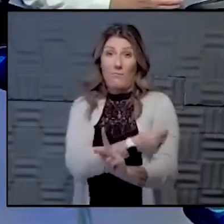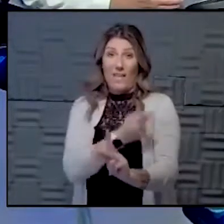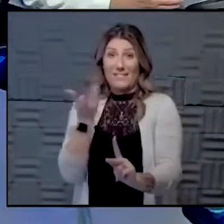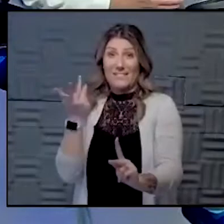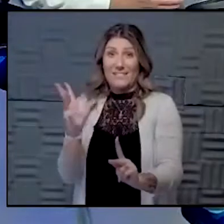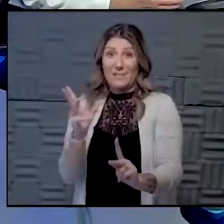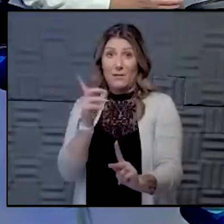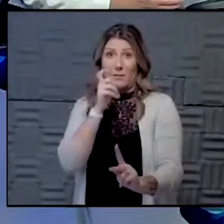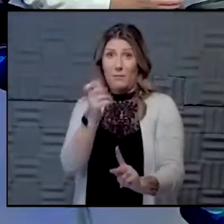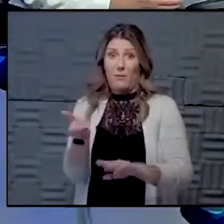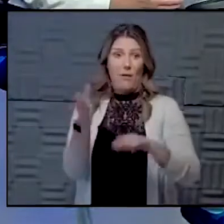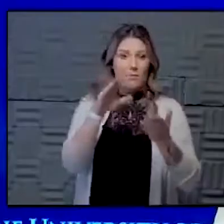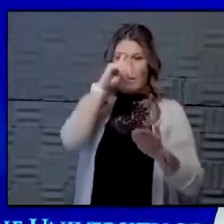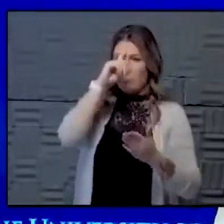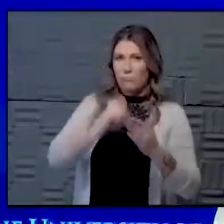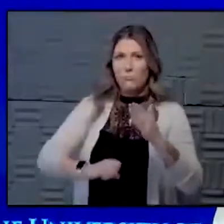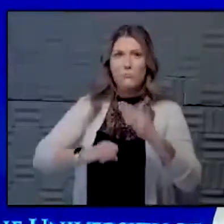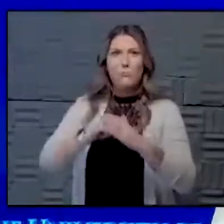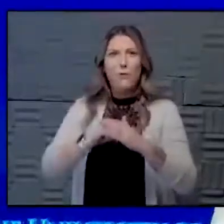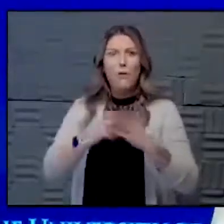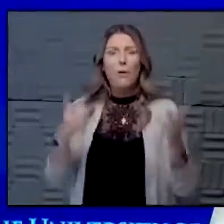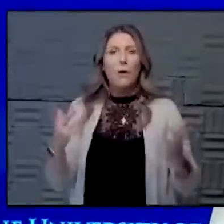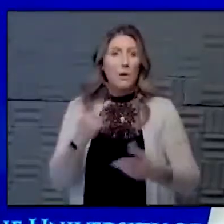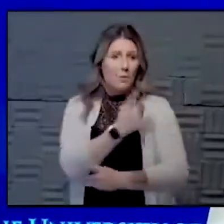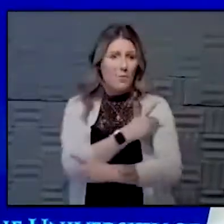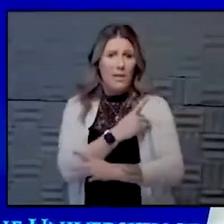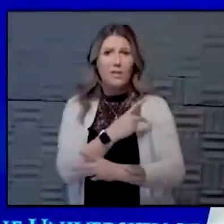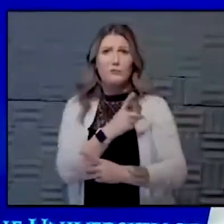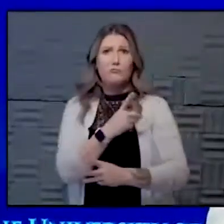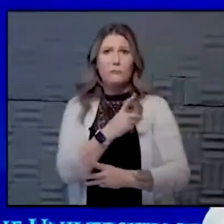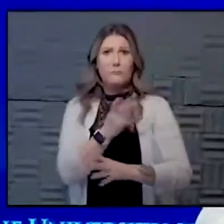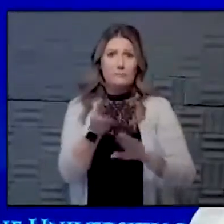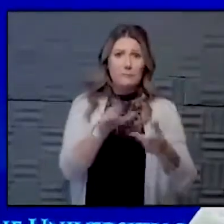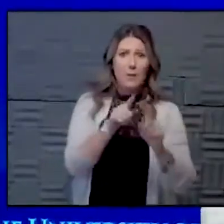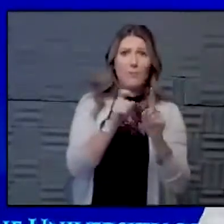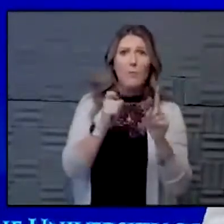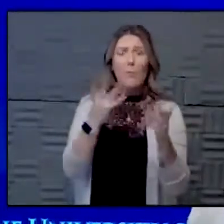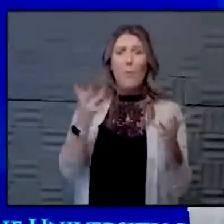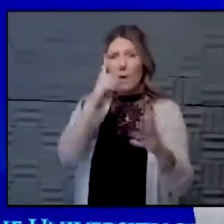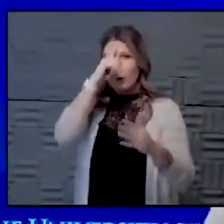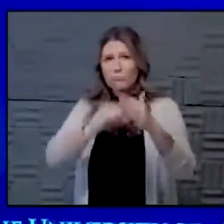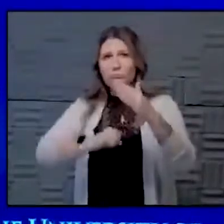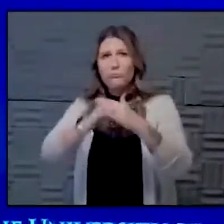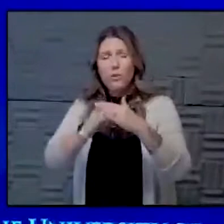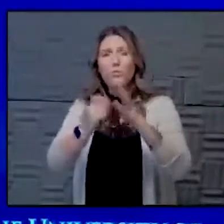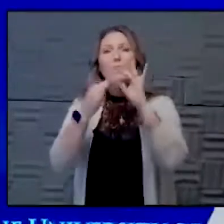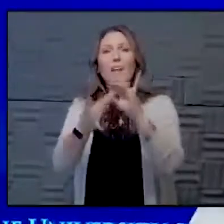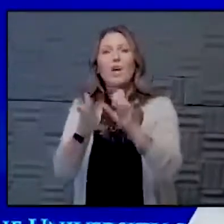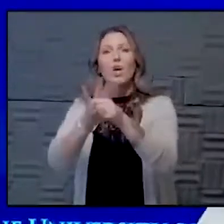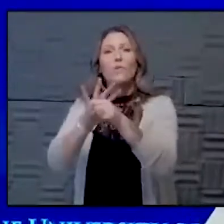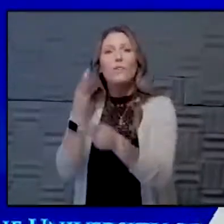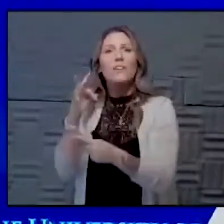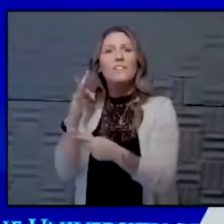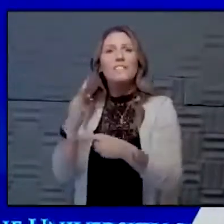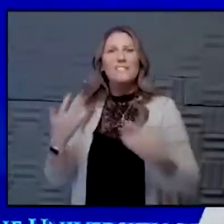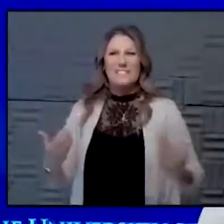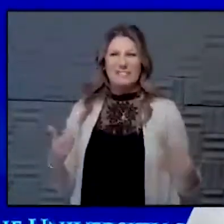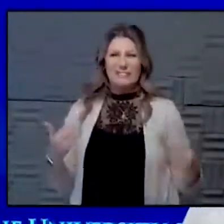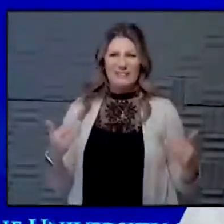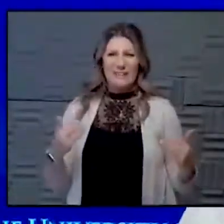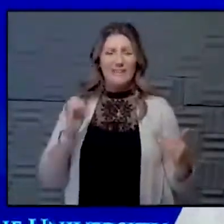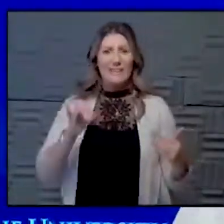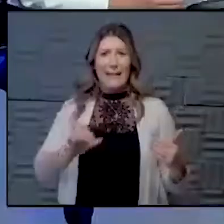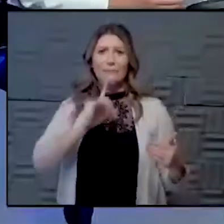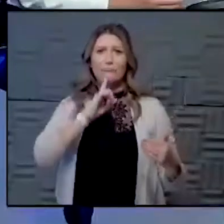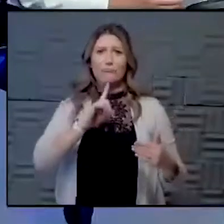not dying of strokes. No. Patients are dying of strokes from COVID-19. I just, gosh darn it, that just feels like the real story